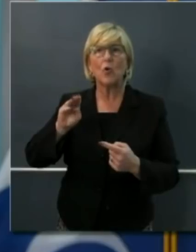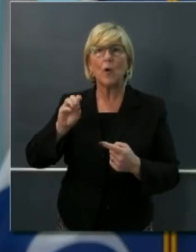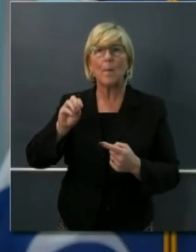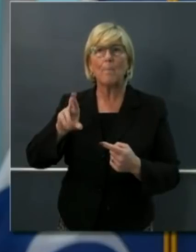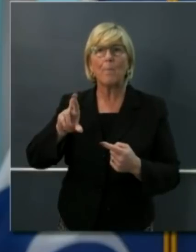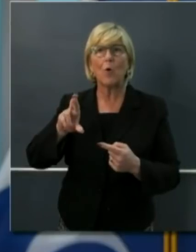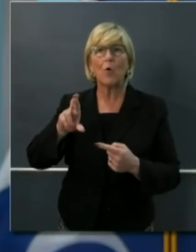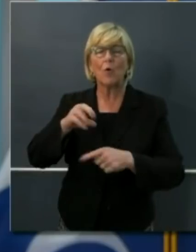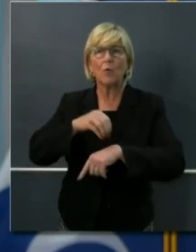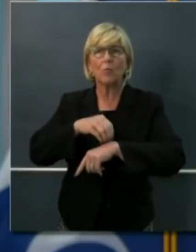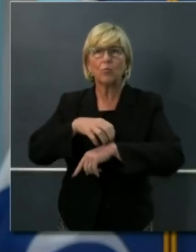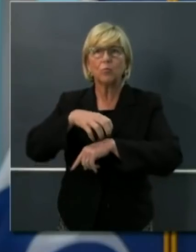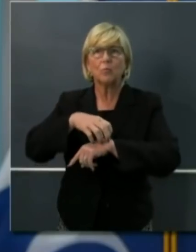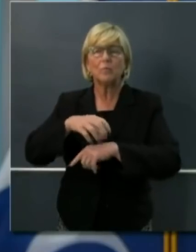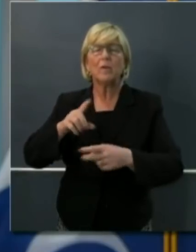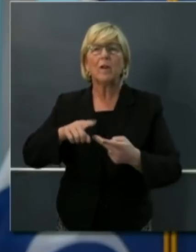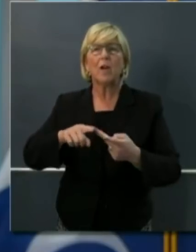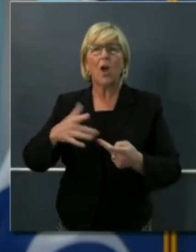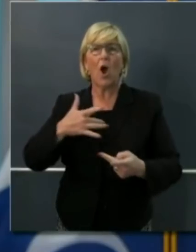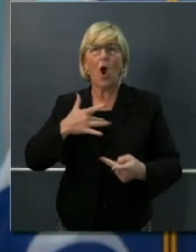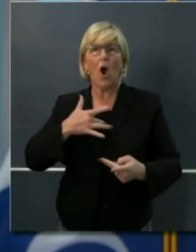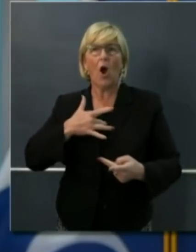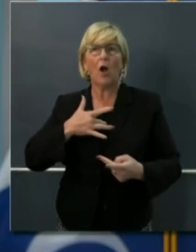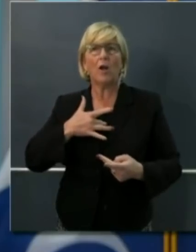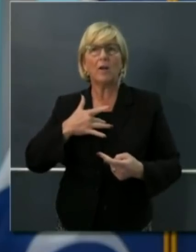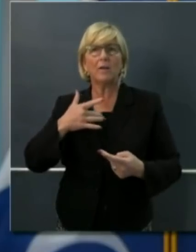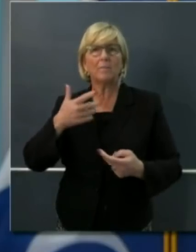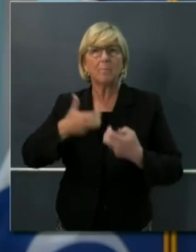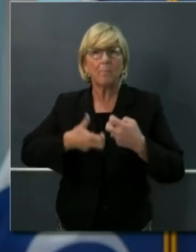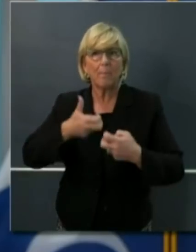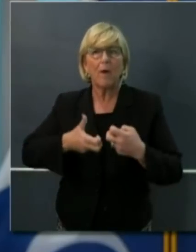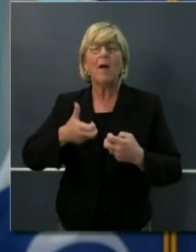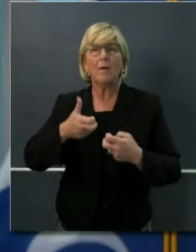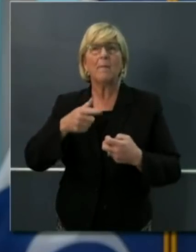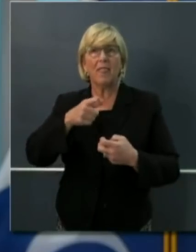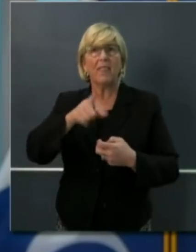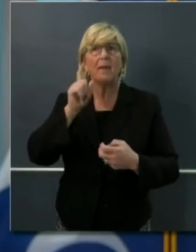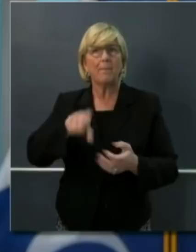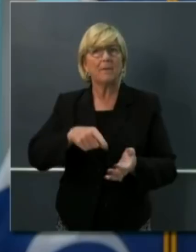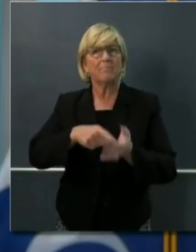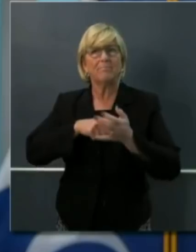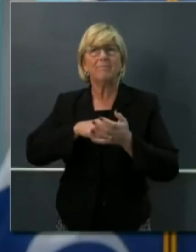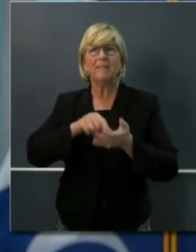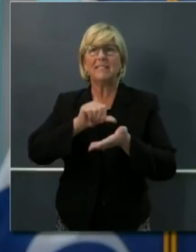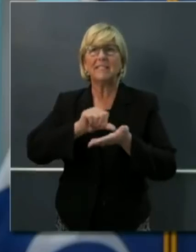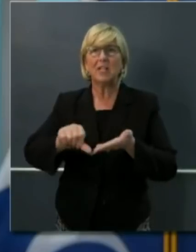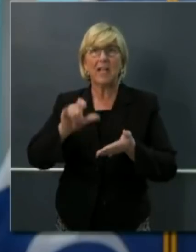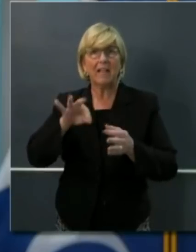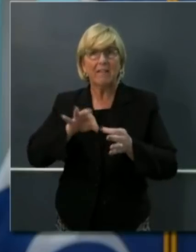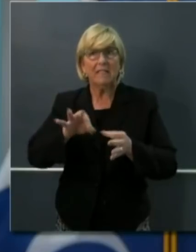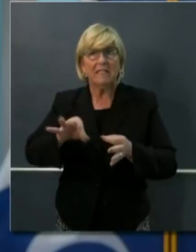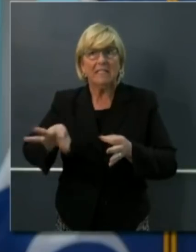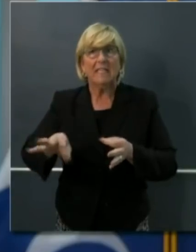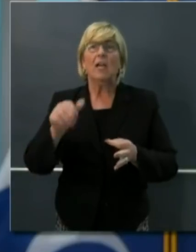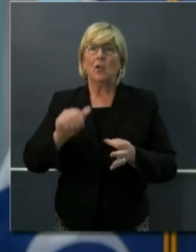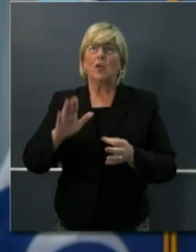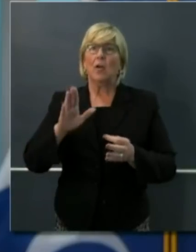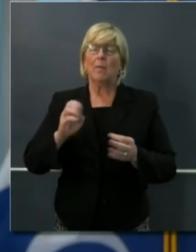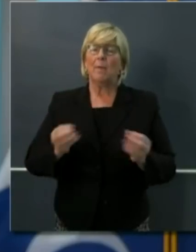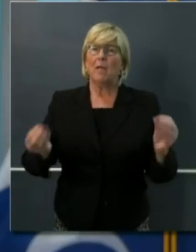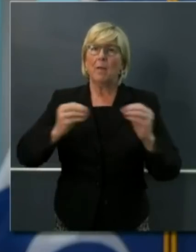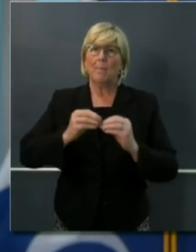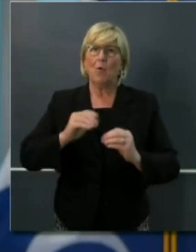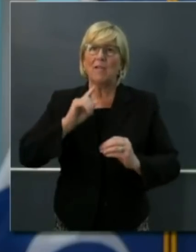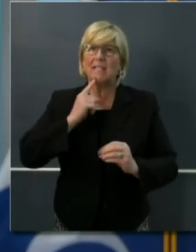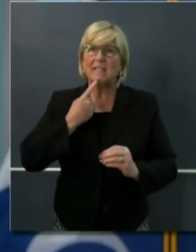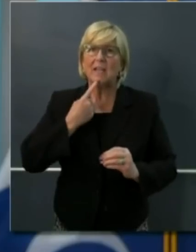the need for people to get the kind of care that they deserve. If it's delayed, it becomes ultimately denied. It